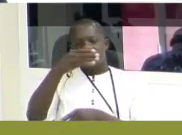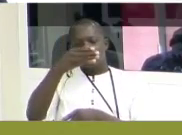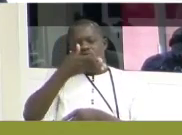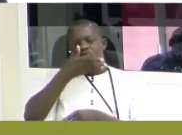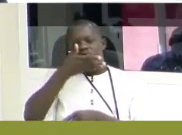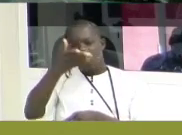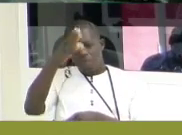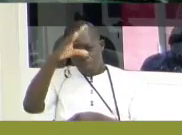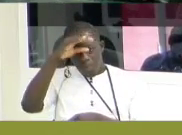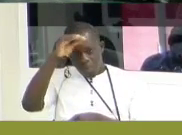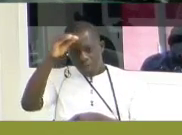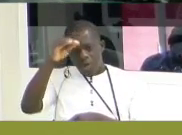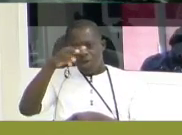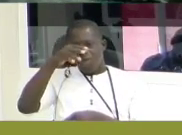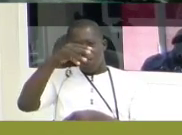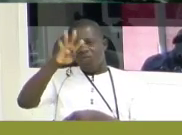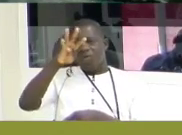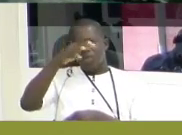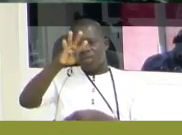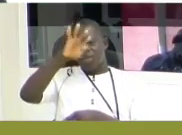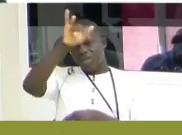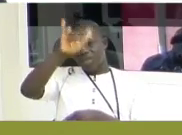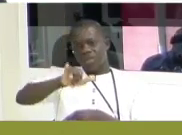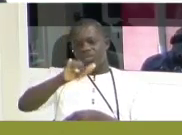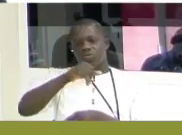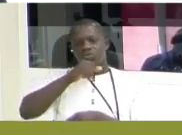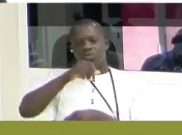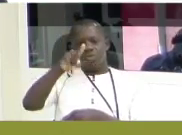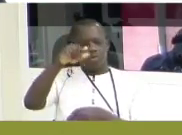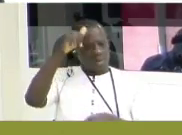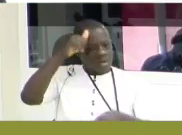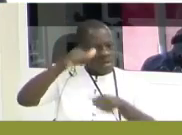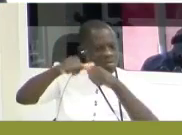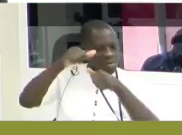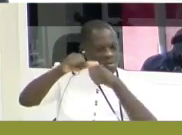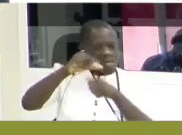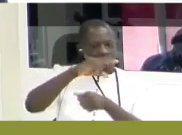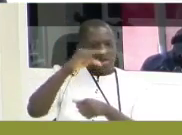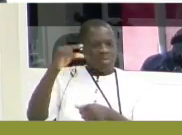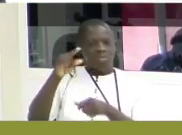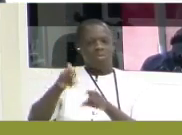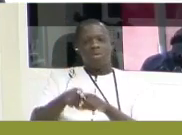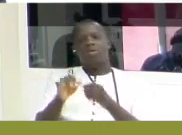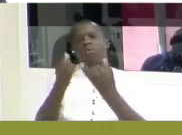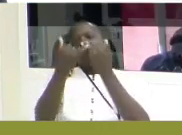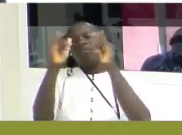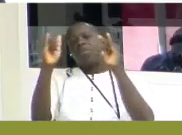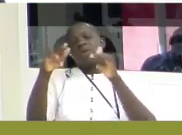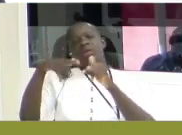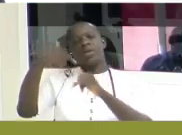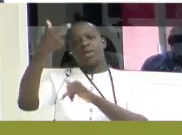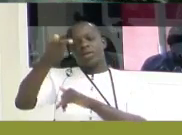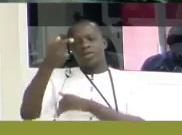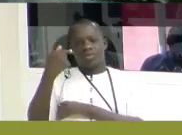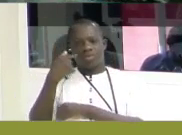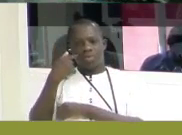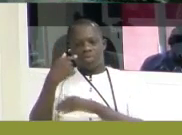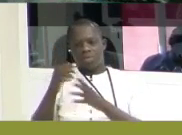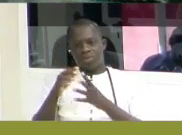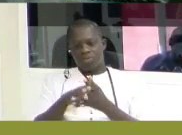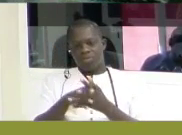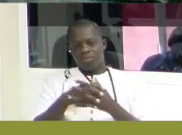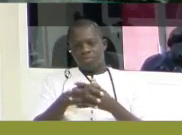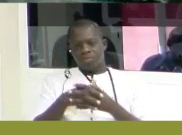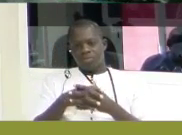night. Do you remember his name? I can't remember his name, but he was released the next day. But you do remember